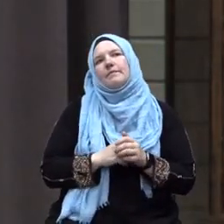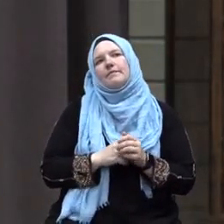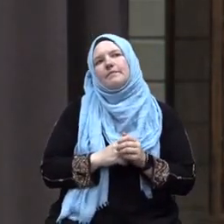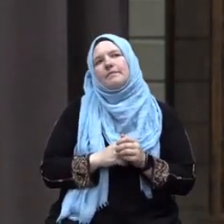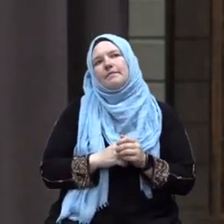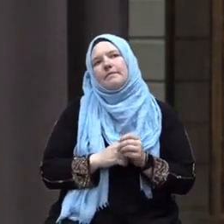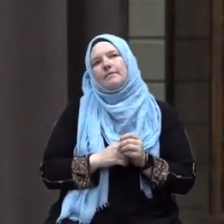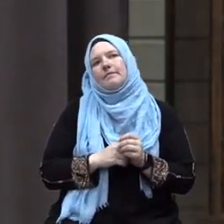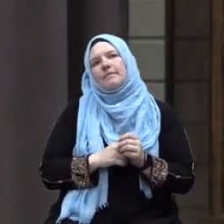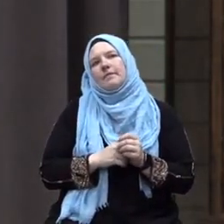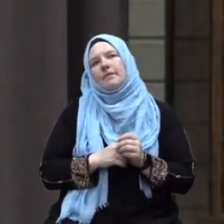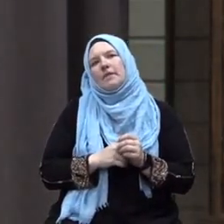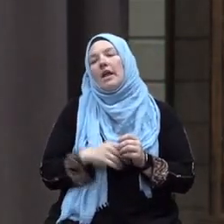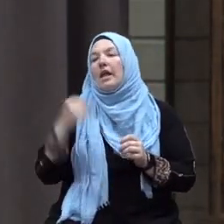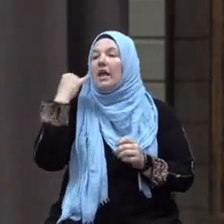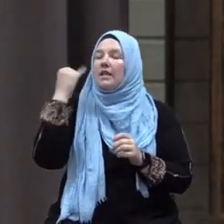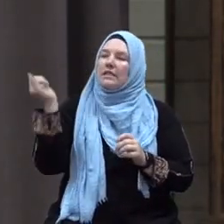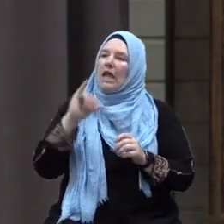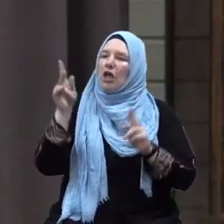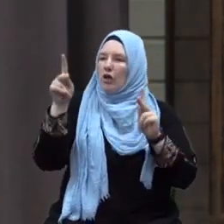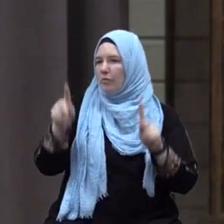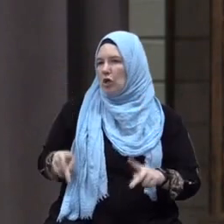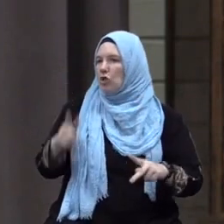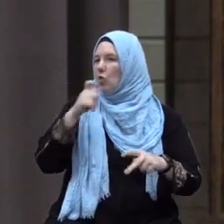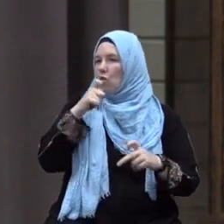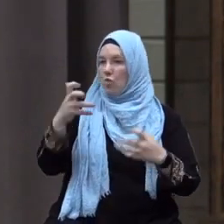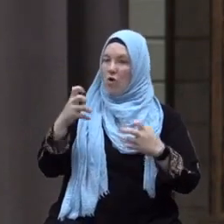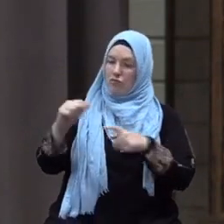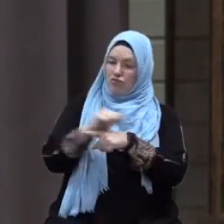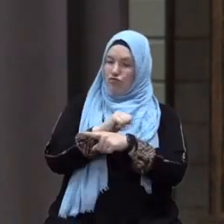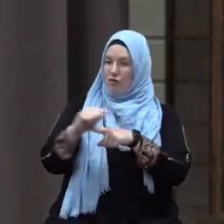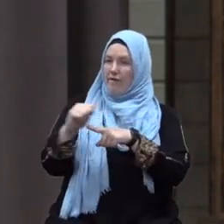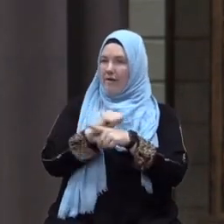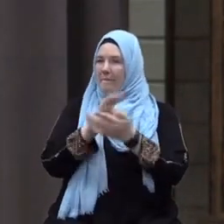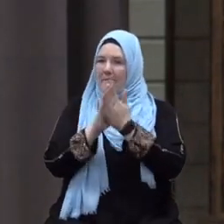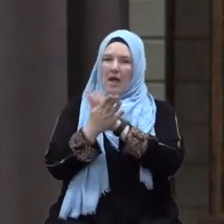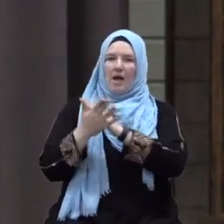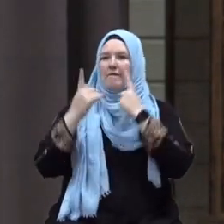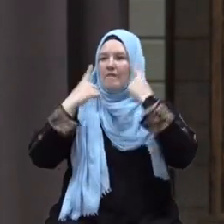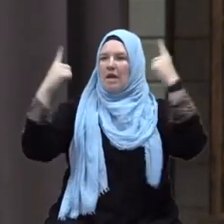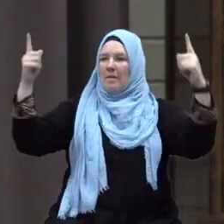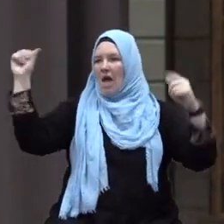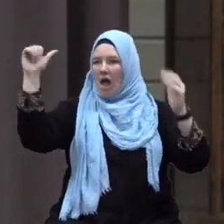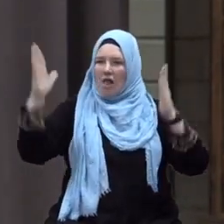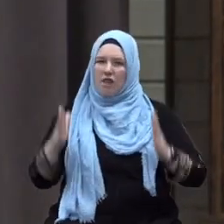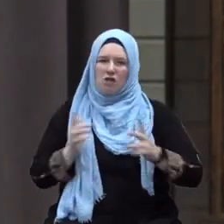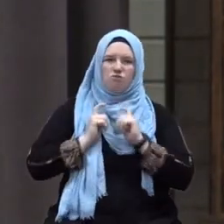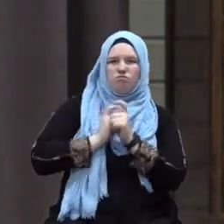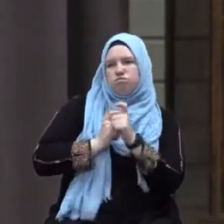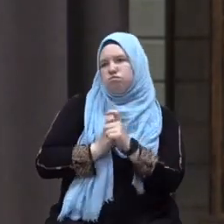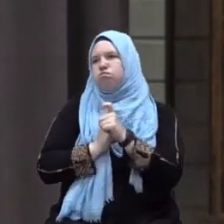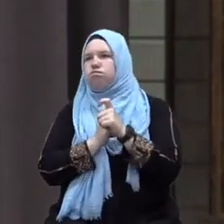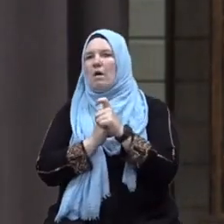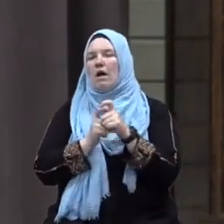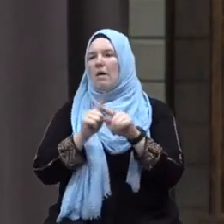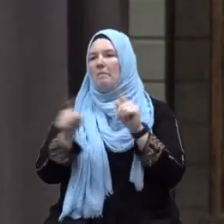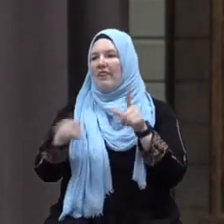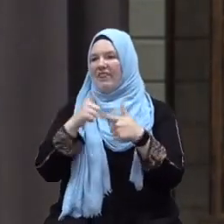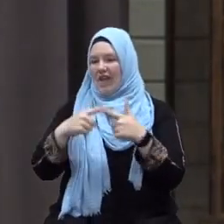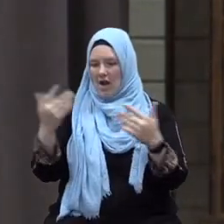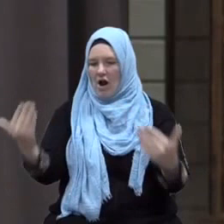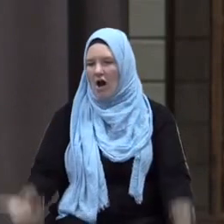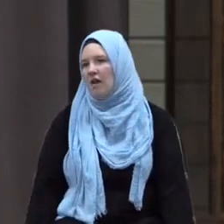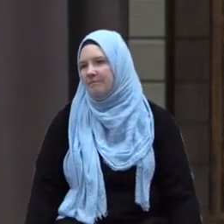to prepare for a marathon. If you do not value your deen, you are not ready to enter